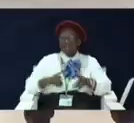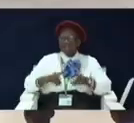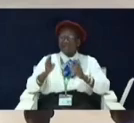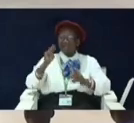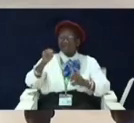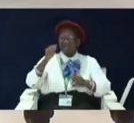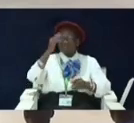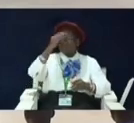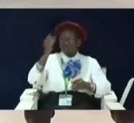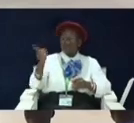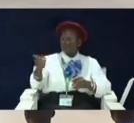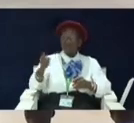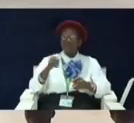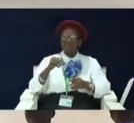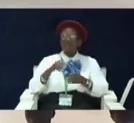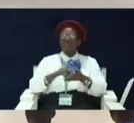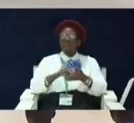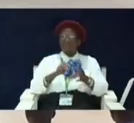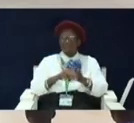So if